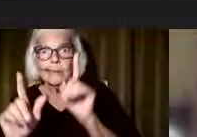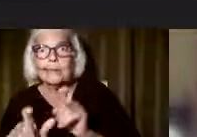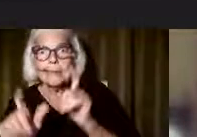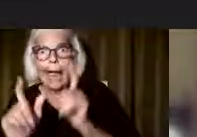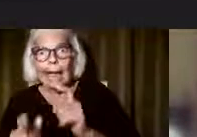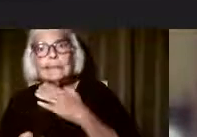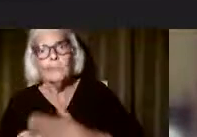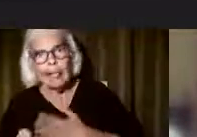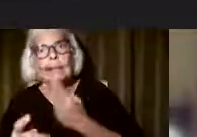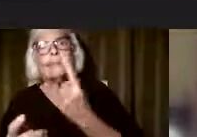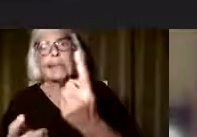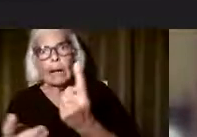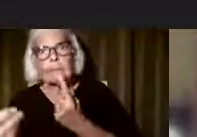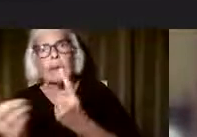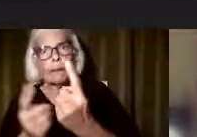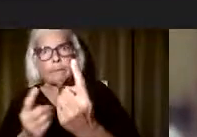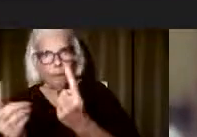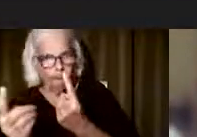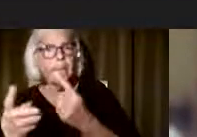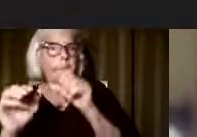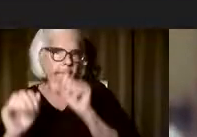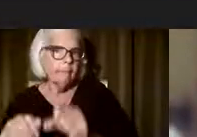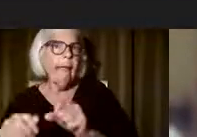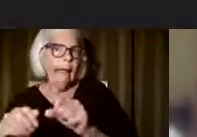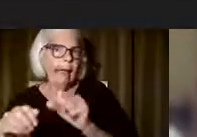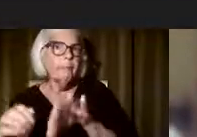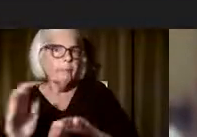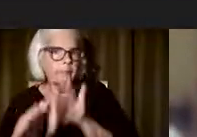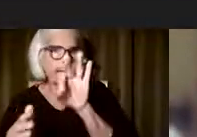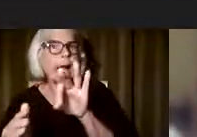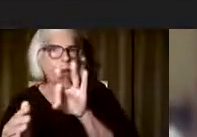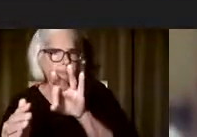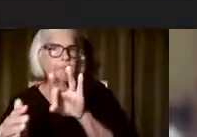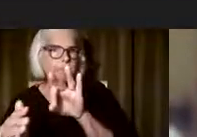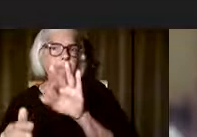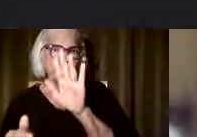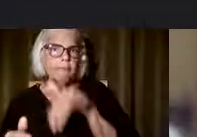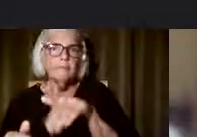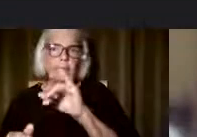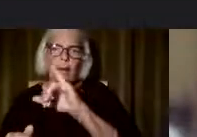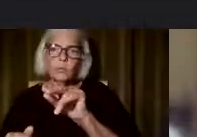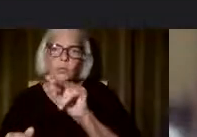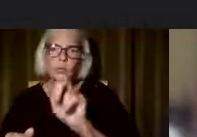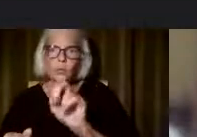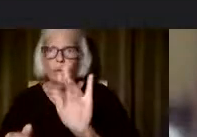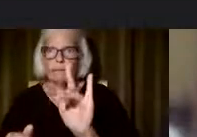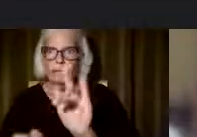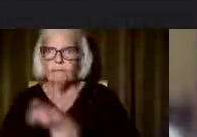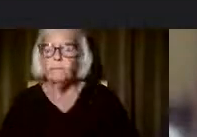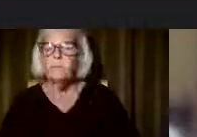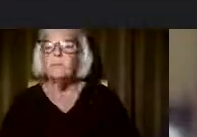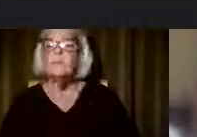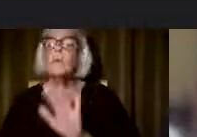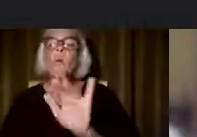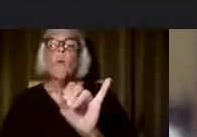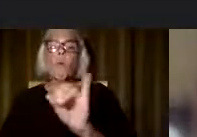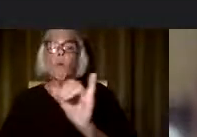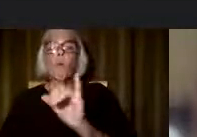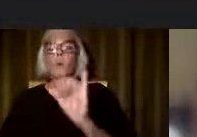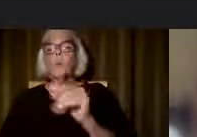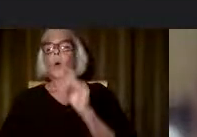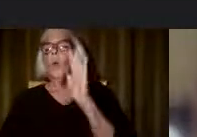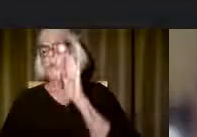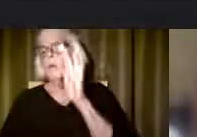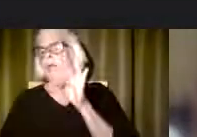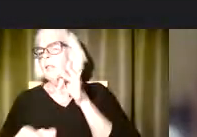more days to do so. I wanted to give a little bit more background if you're new to COVID testing,